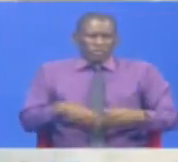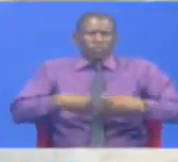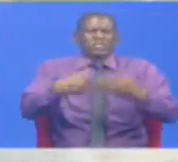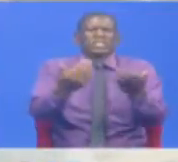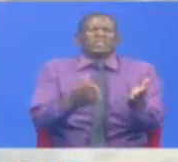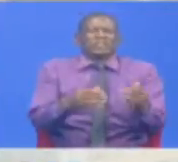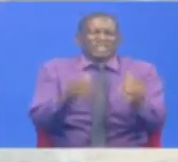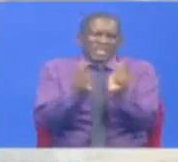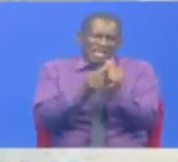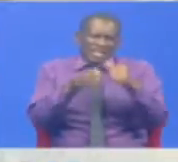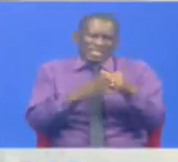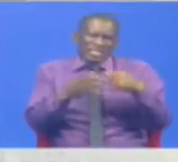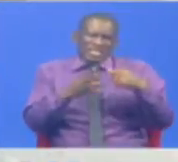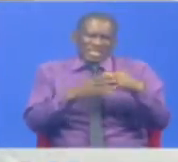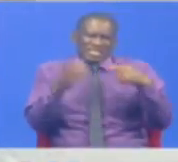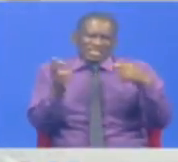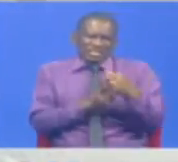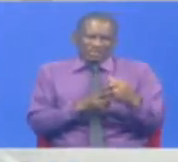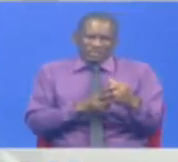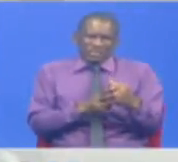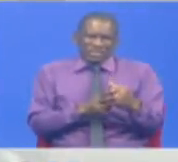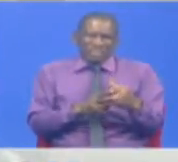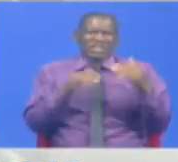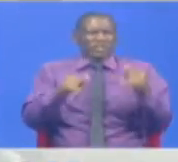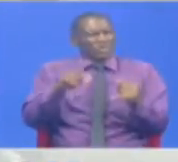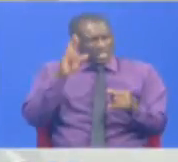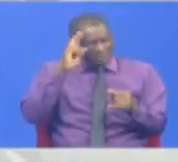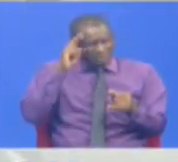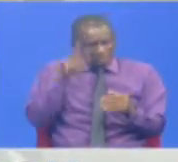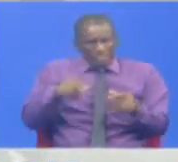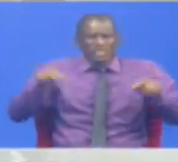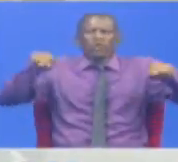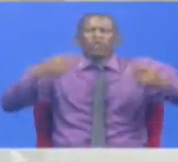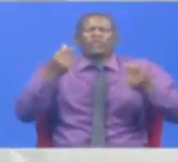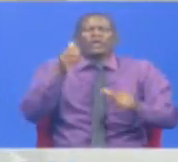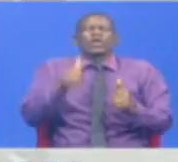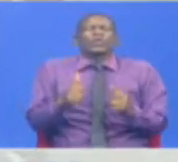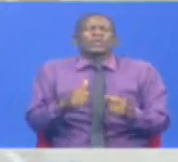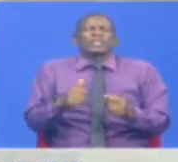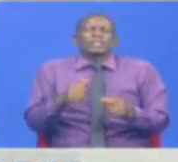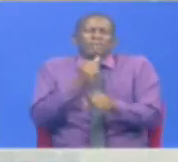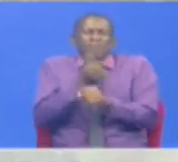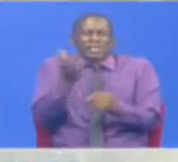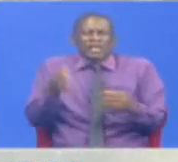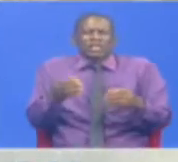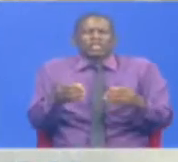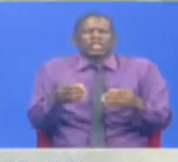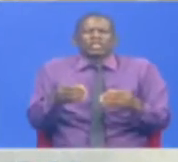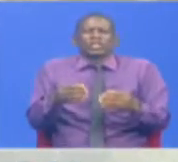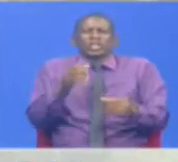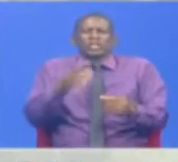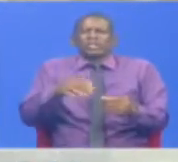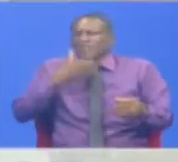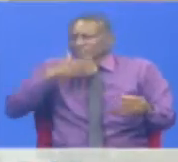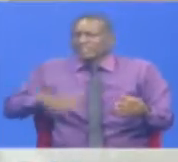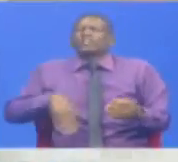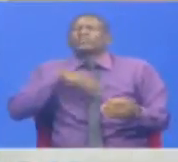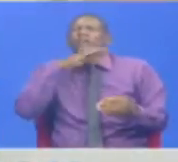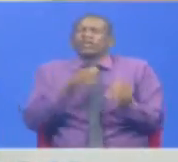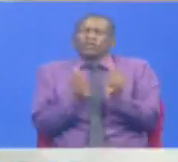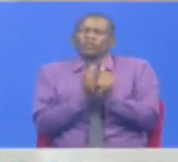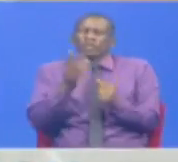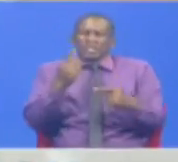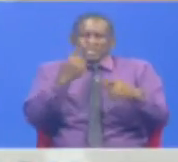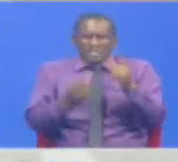in 1997, she painfully recounts the conflict that robbed her of her son 14 years ago. Nduru iko